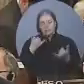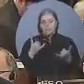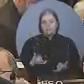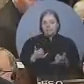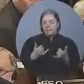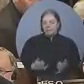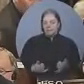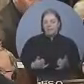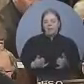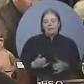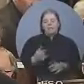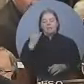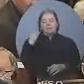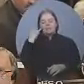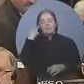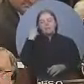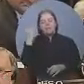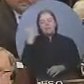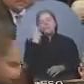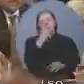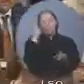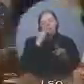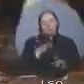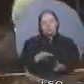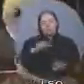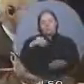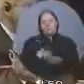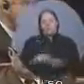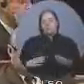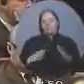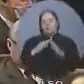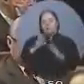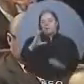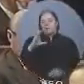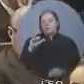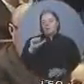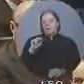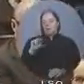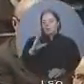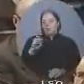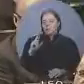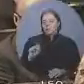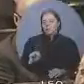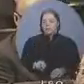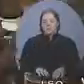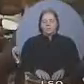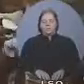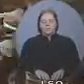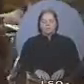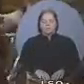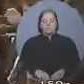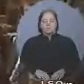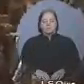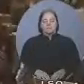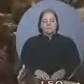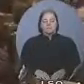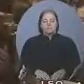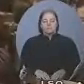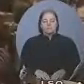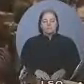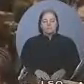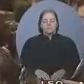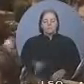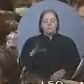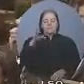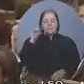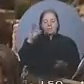la position qui sera défendue à Cancun. Bravo. L'honorable leader du gouvernement à la Chambre. Speaker, I'm very pleased to